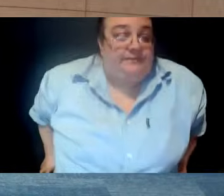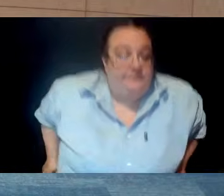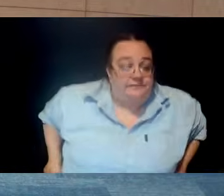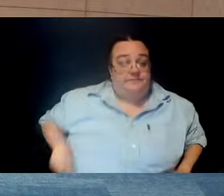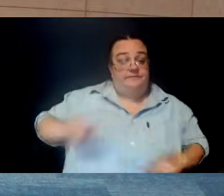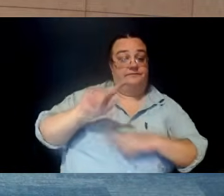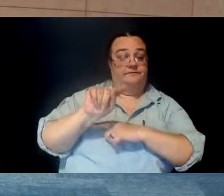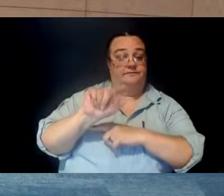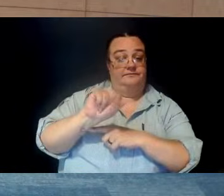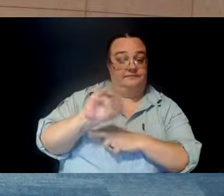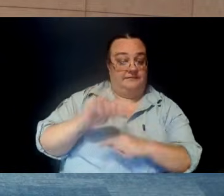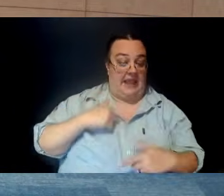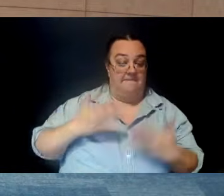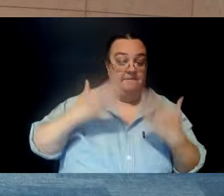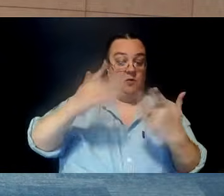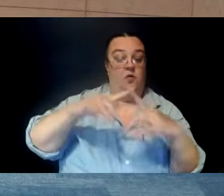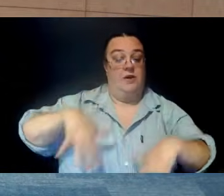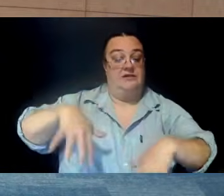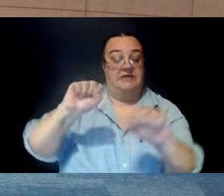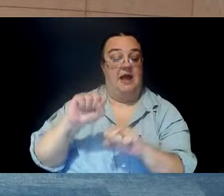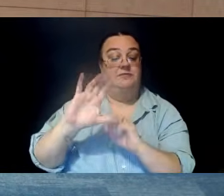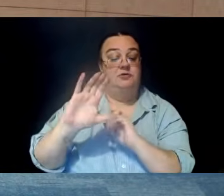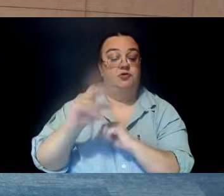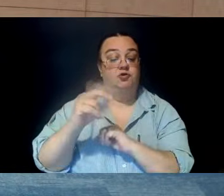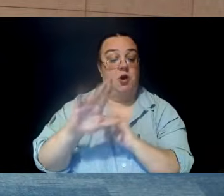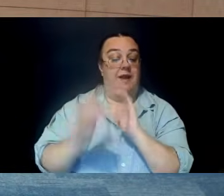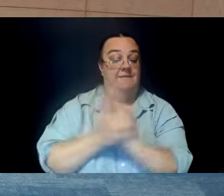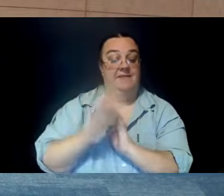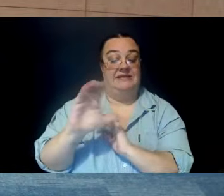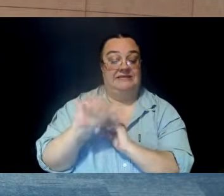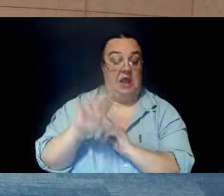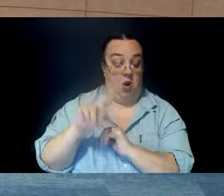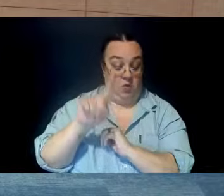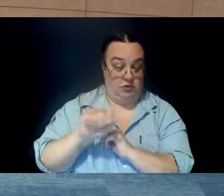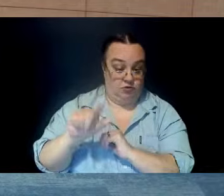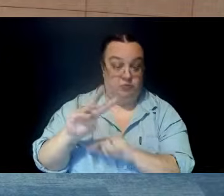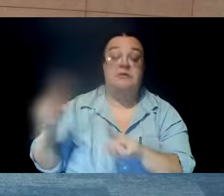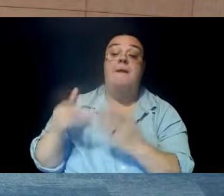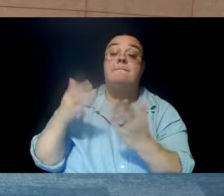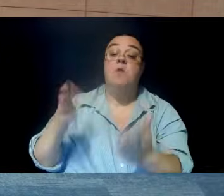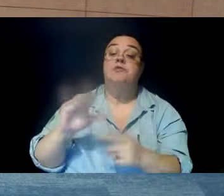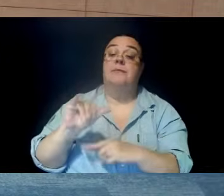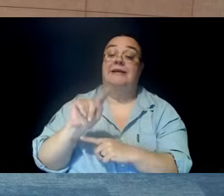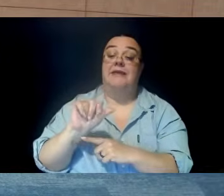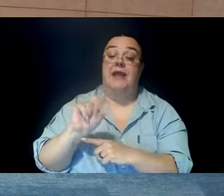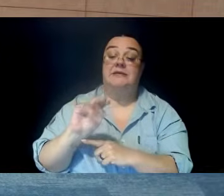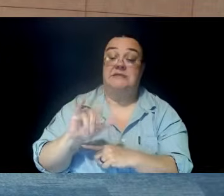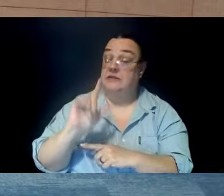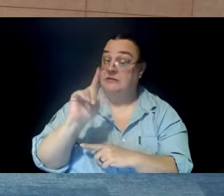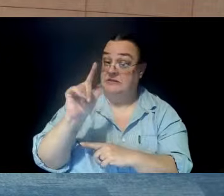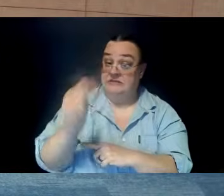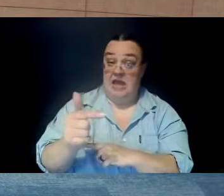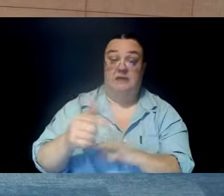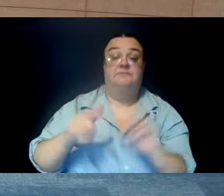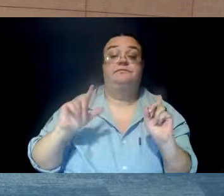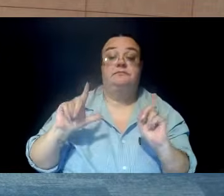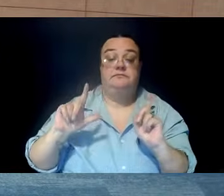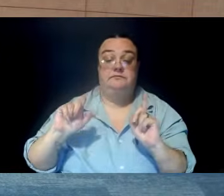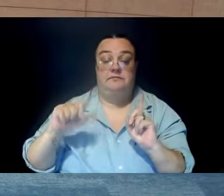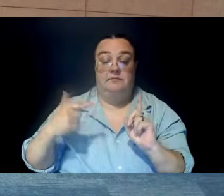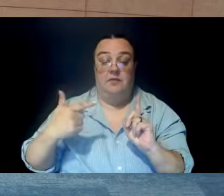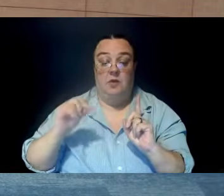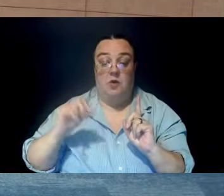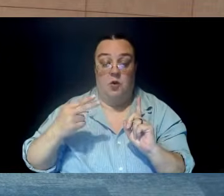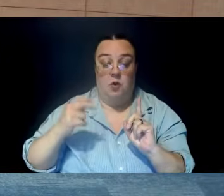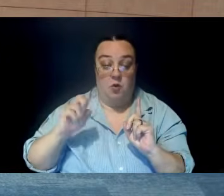Amendment CAR 126. The motion was made by Councilmember Tanzi. Is there a second? I'll second that. Seconded